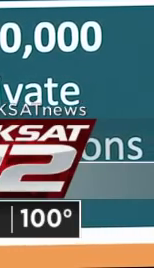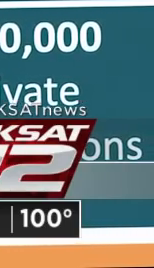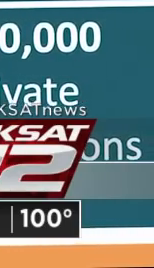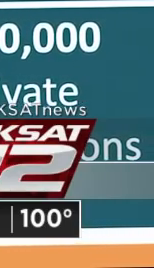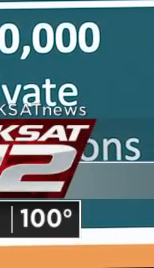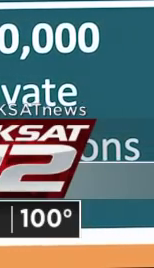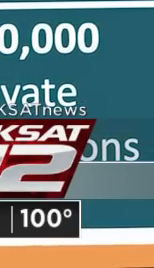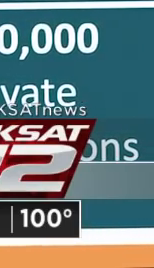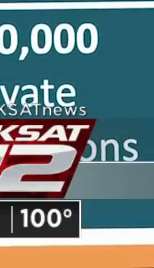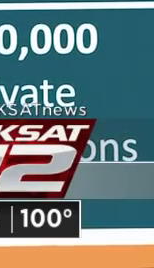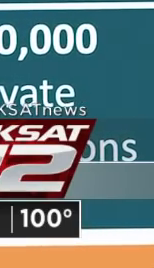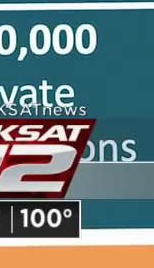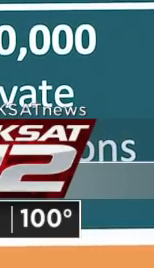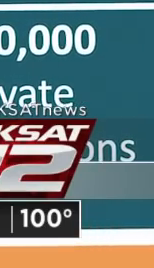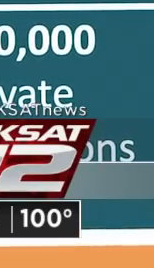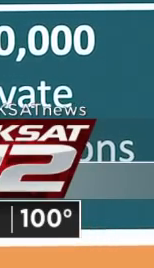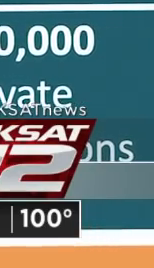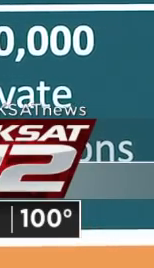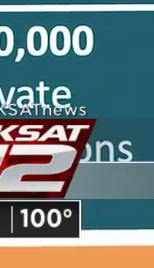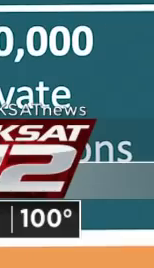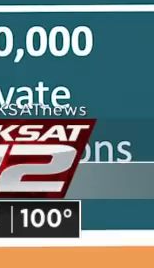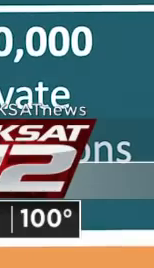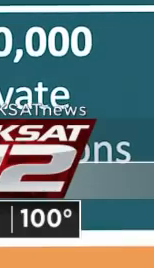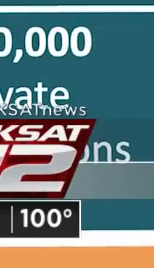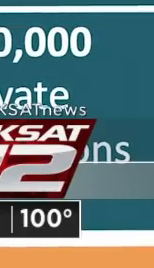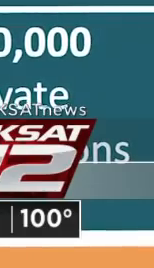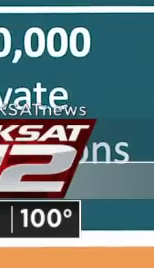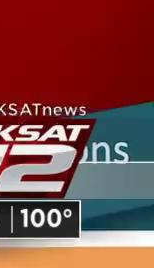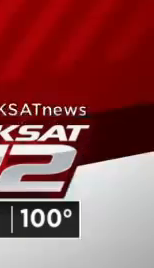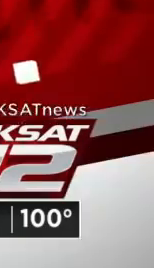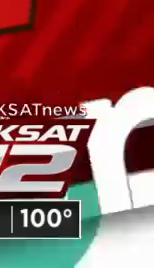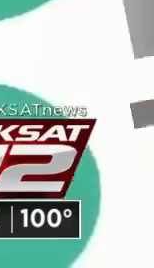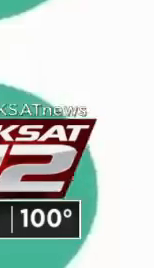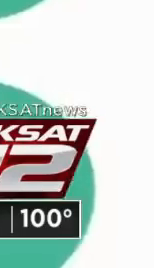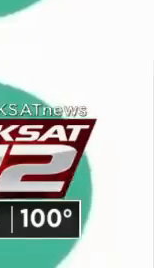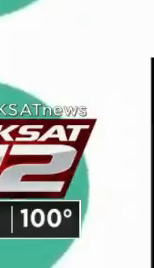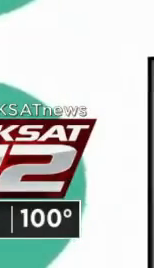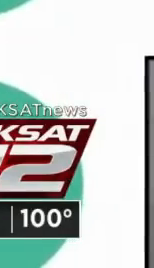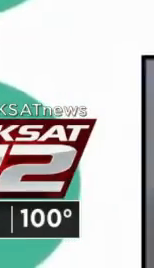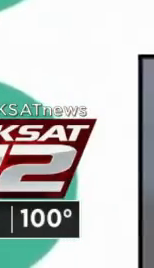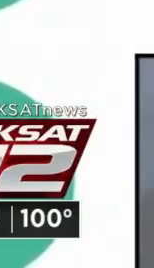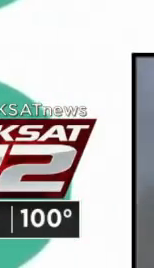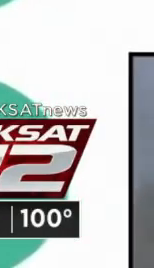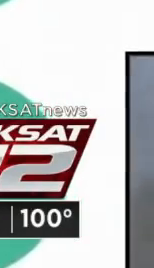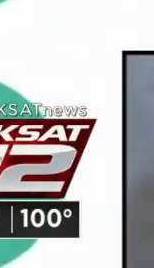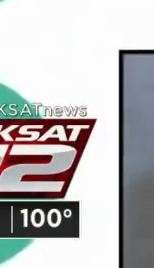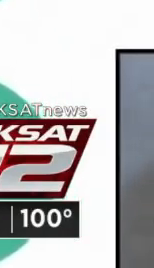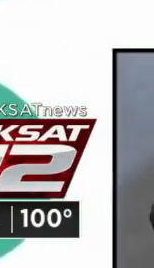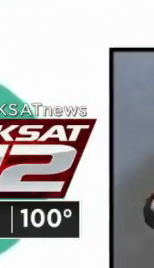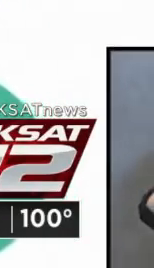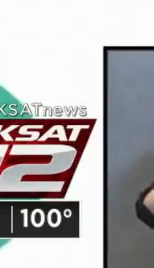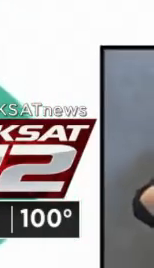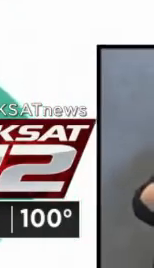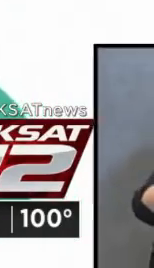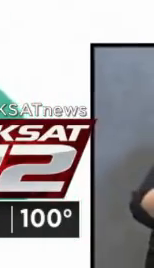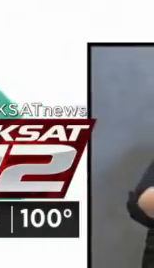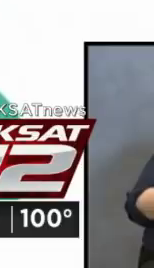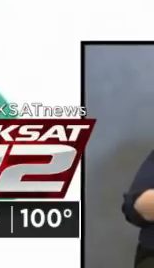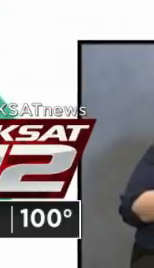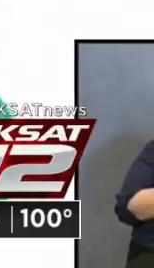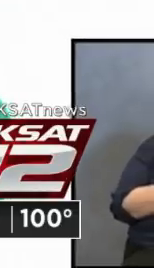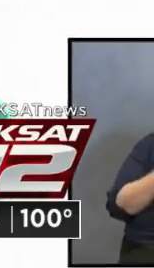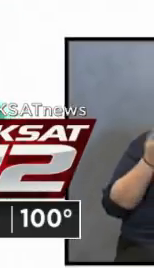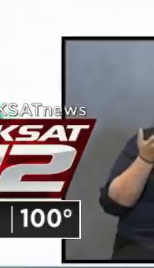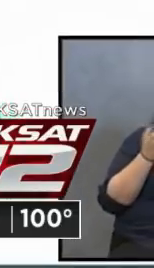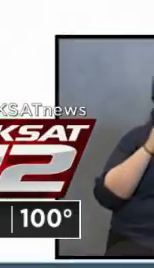.3 million it's set aside so far. We are receiving anywhere from 150 to 200